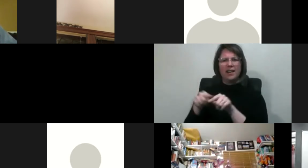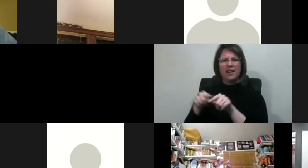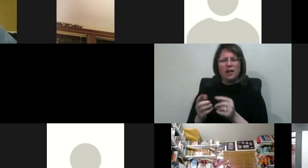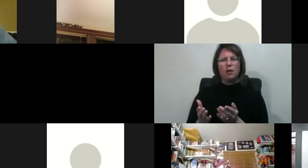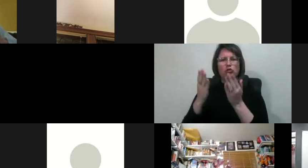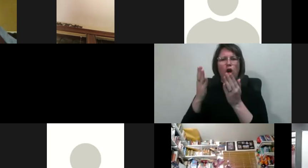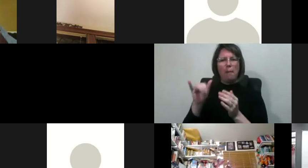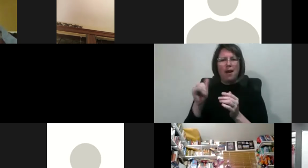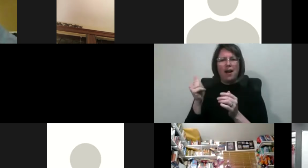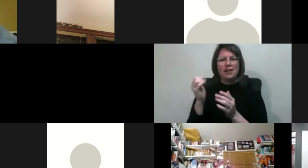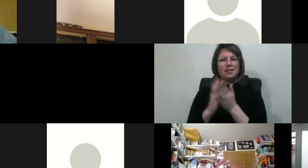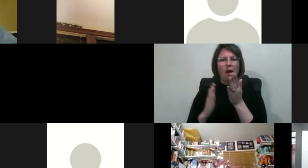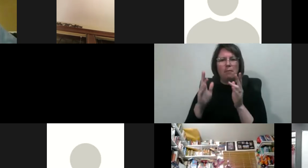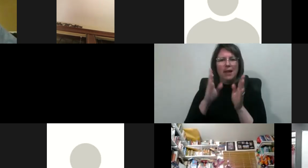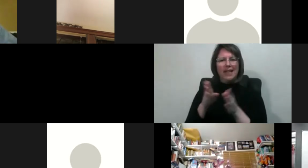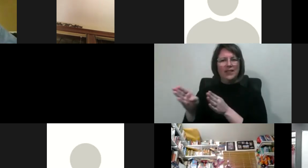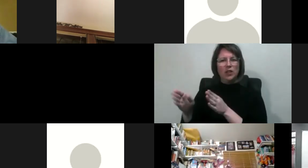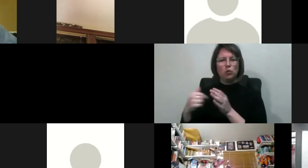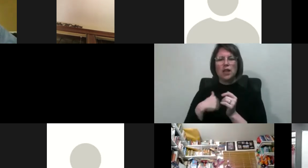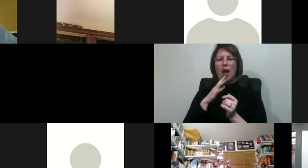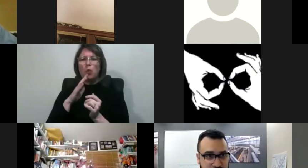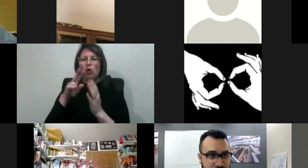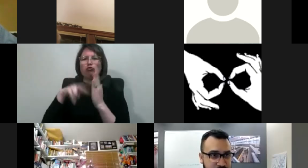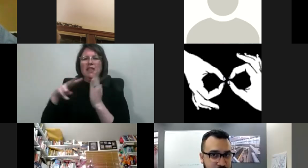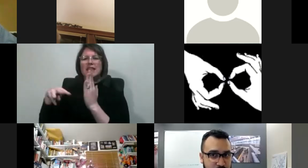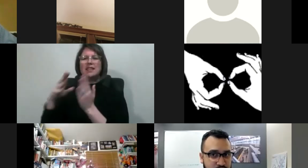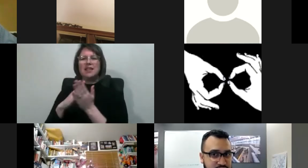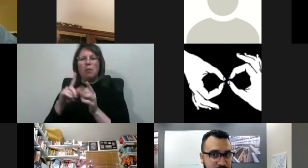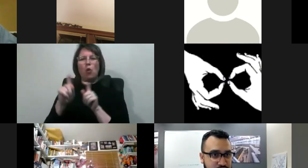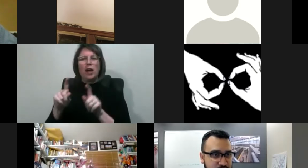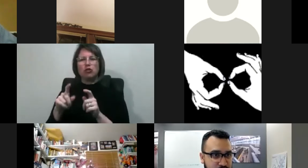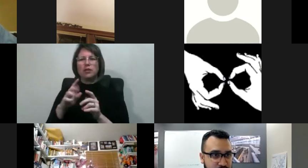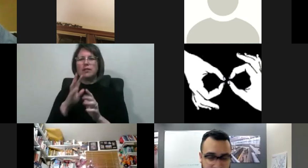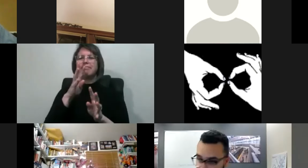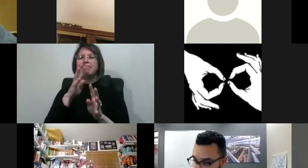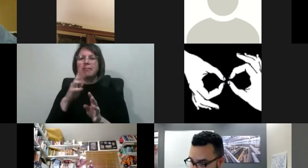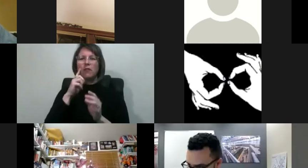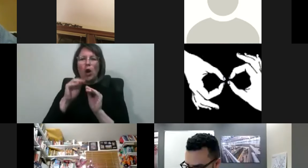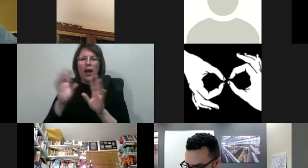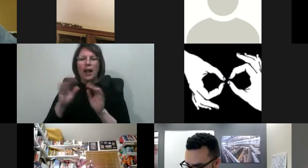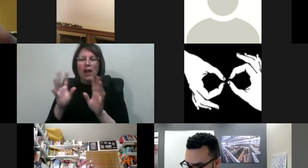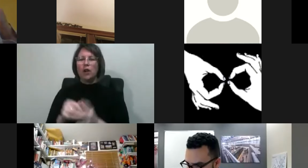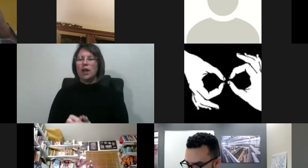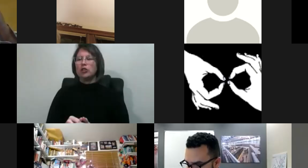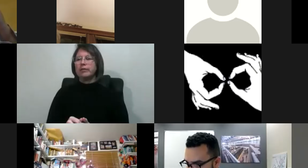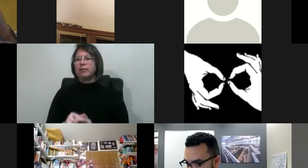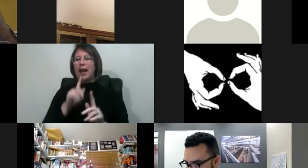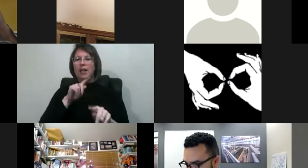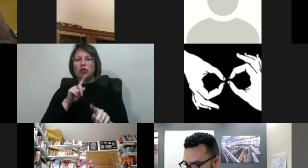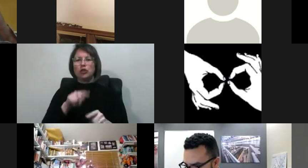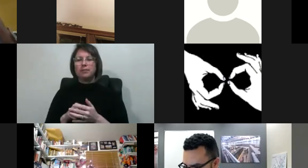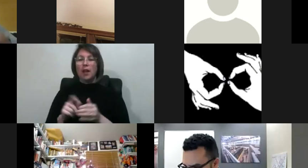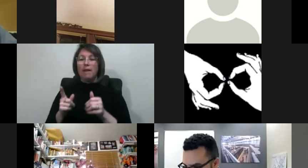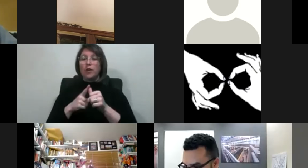by some individuals. I'm gonna read some of these questions aloud and see if we can provide some answers and clarity for folks. The first